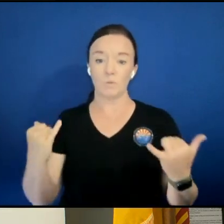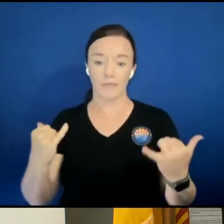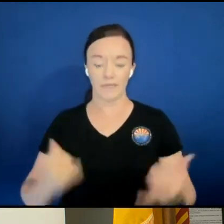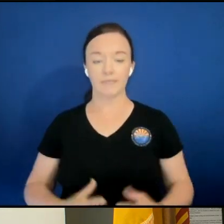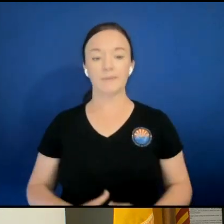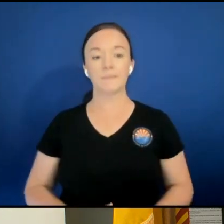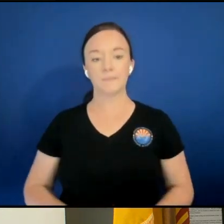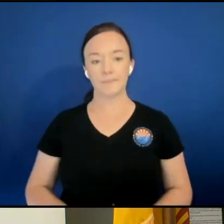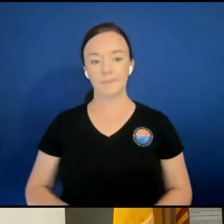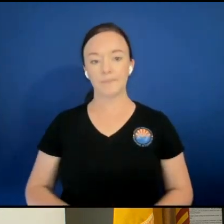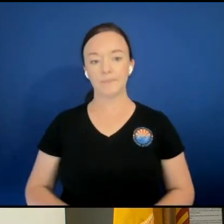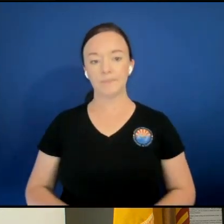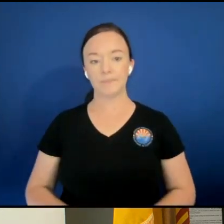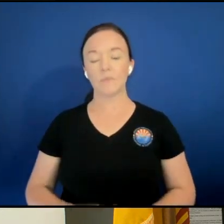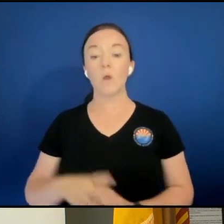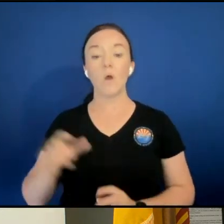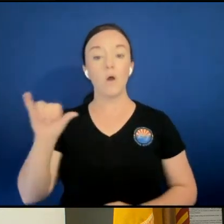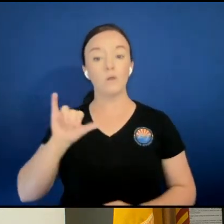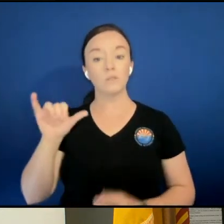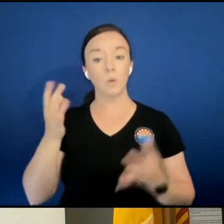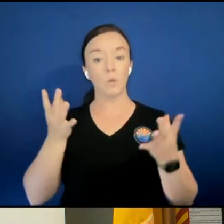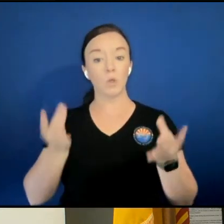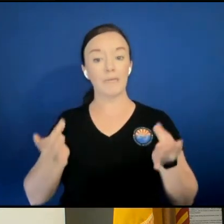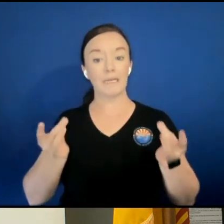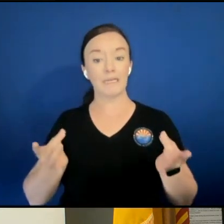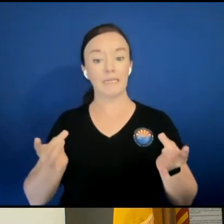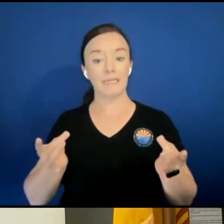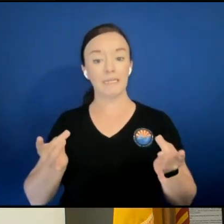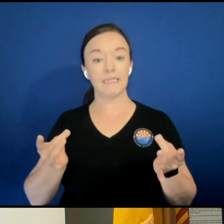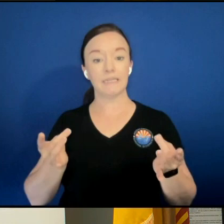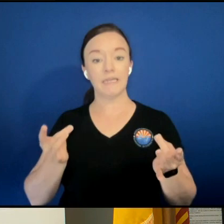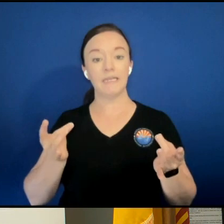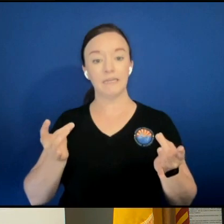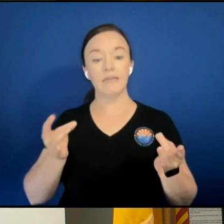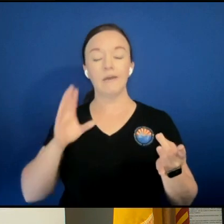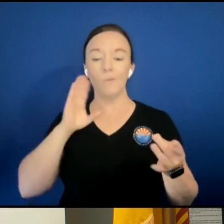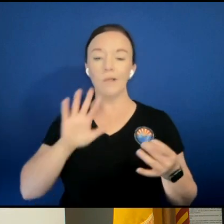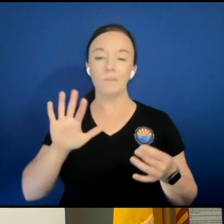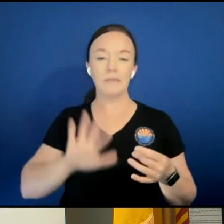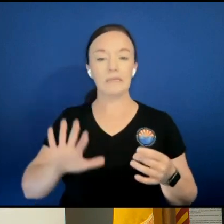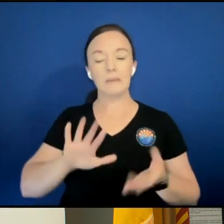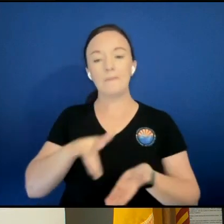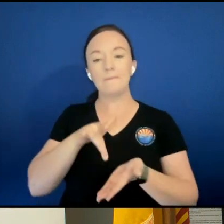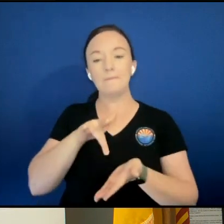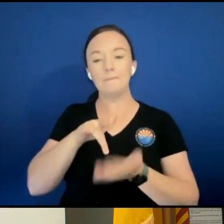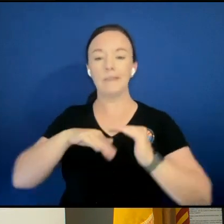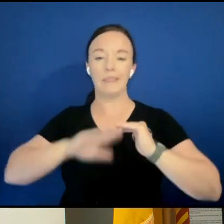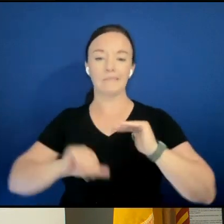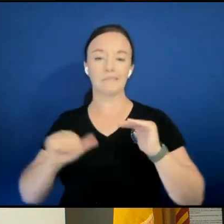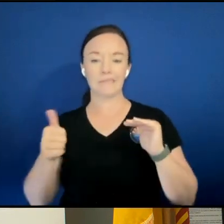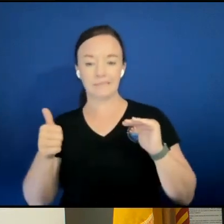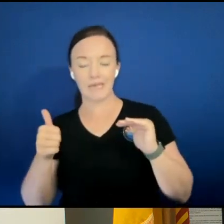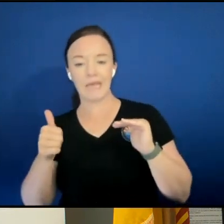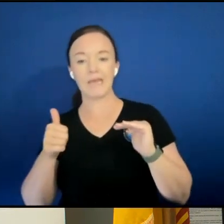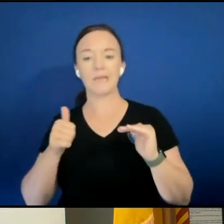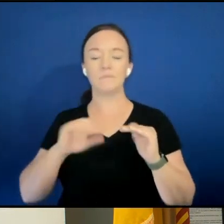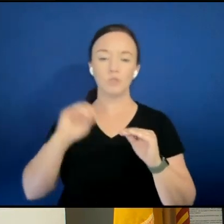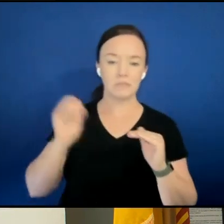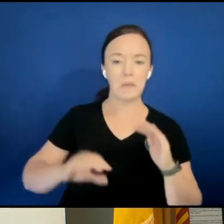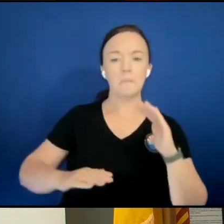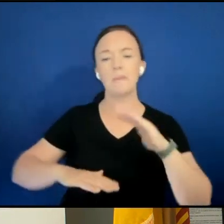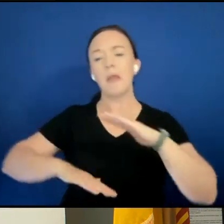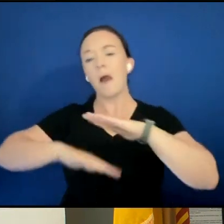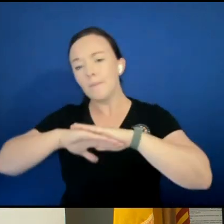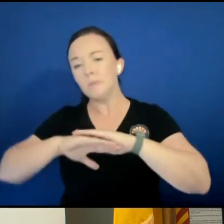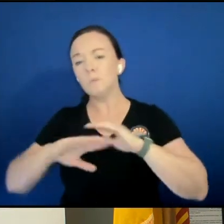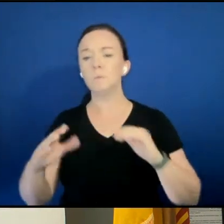We're also going to see humidities today over the fire area in the mid-single digits to low teens, so really dry. And we do